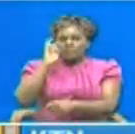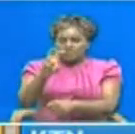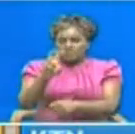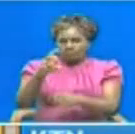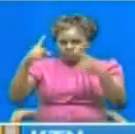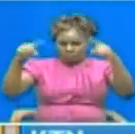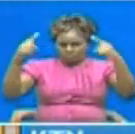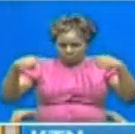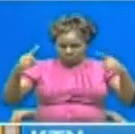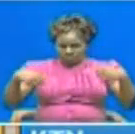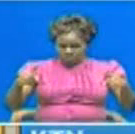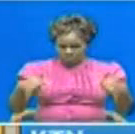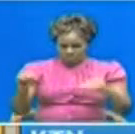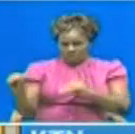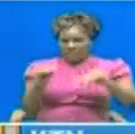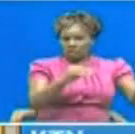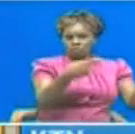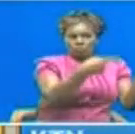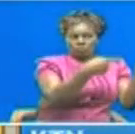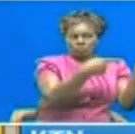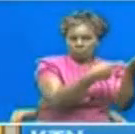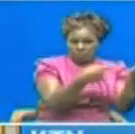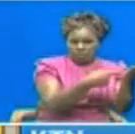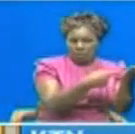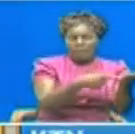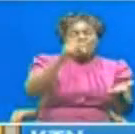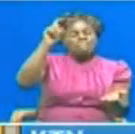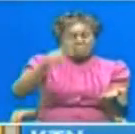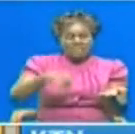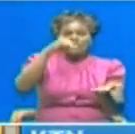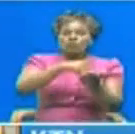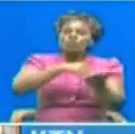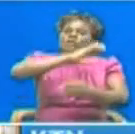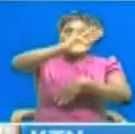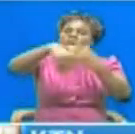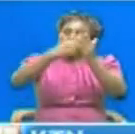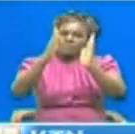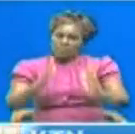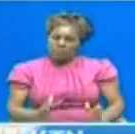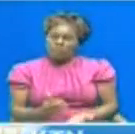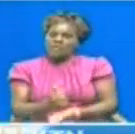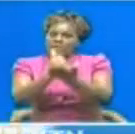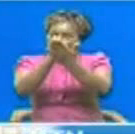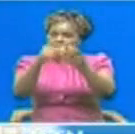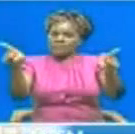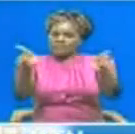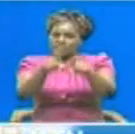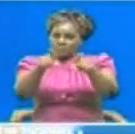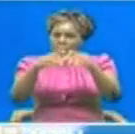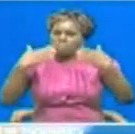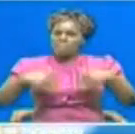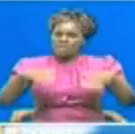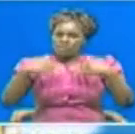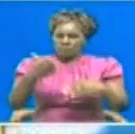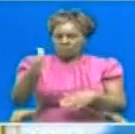in this migration process, we must bring everybody on board. We must help even the people